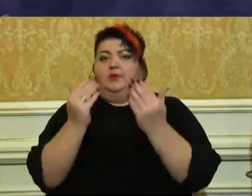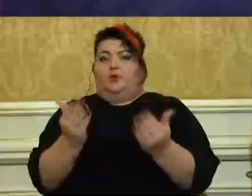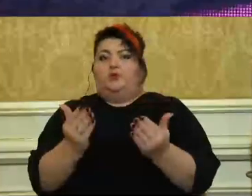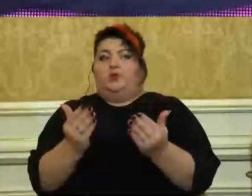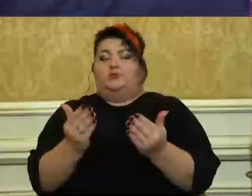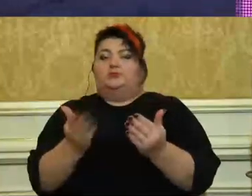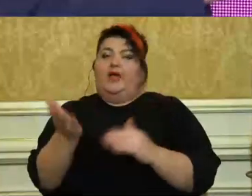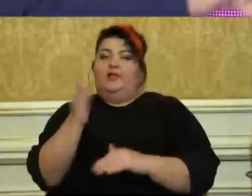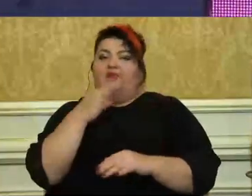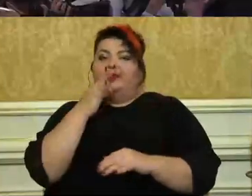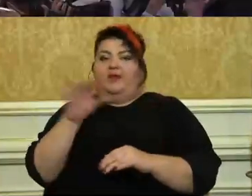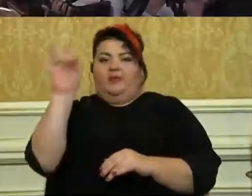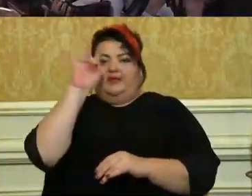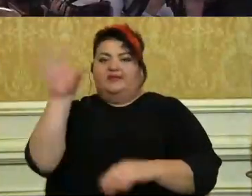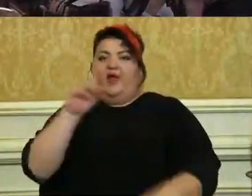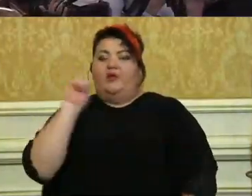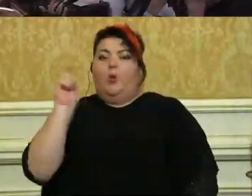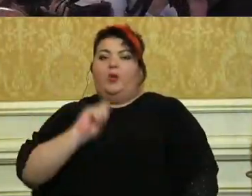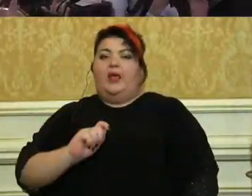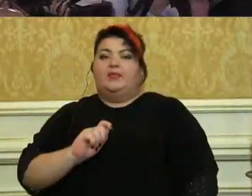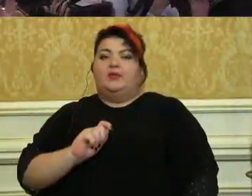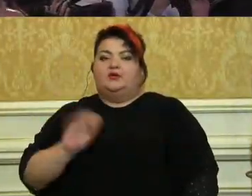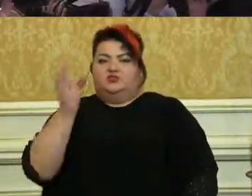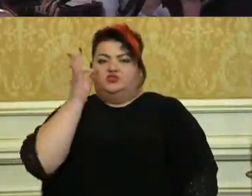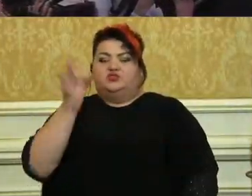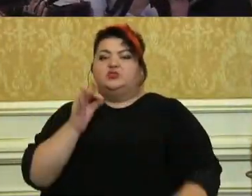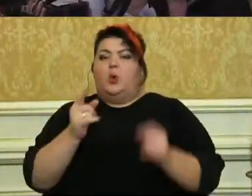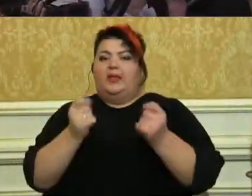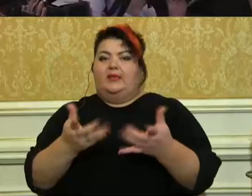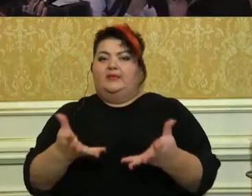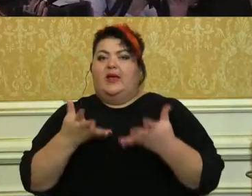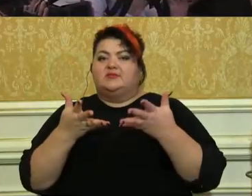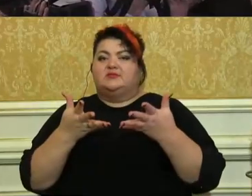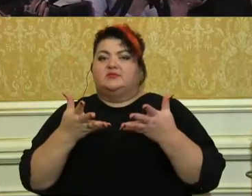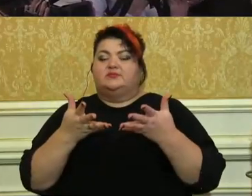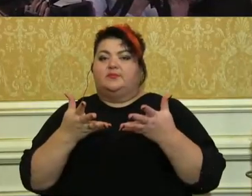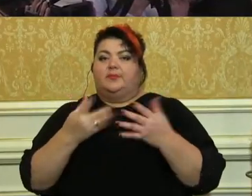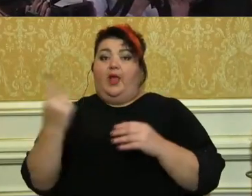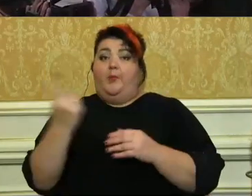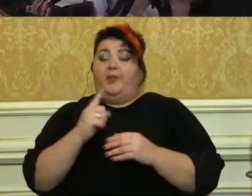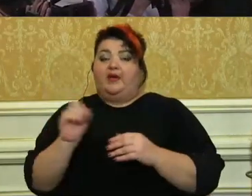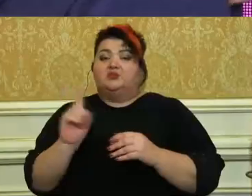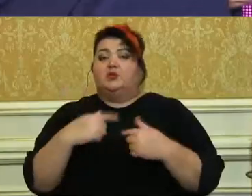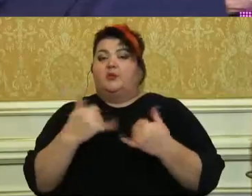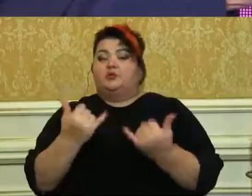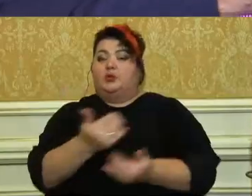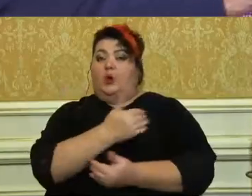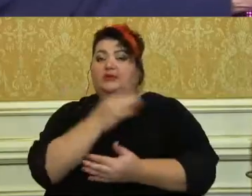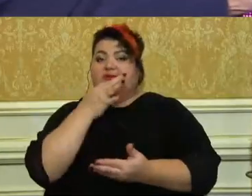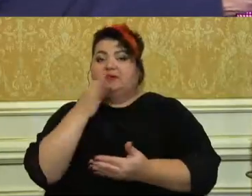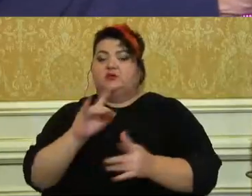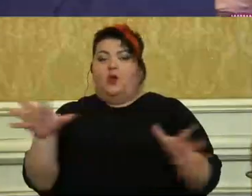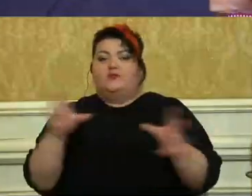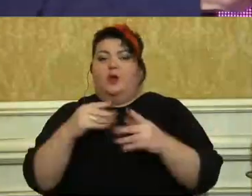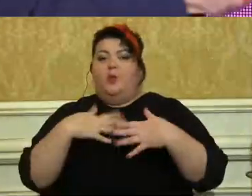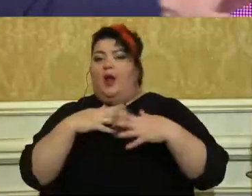and clear. Slava Ukraina. The first thing I would like to say here, all my love, solidarity, support